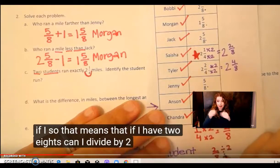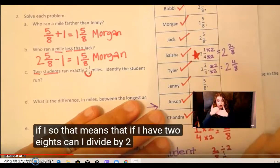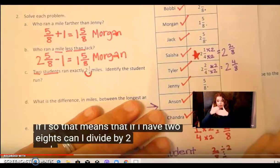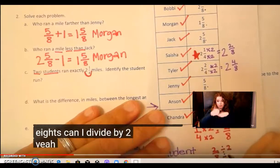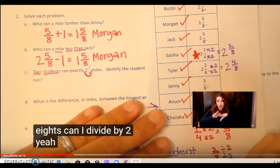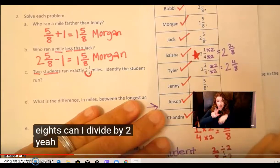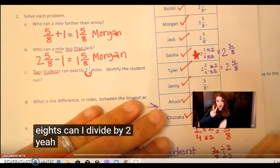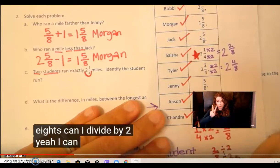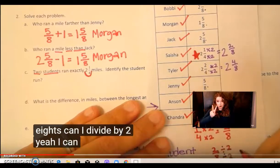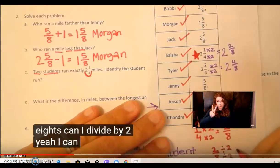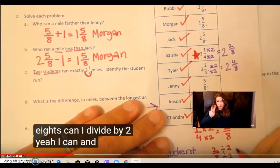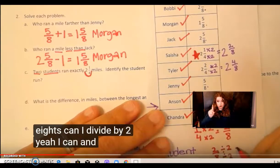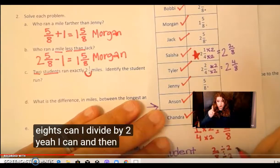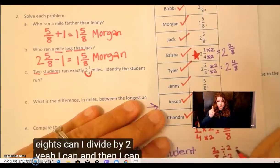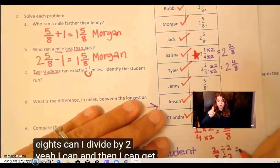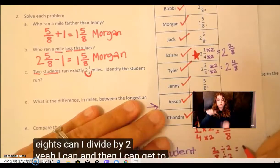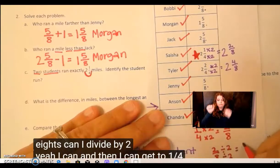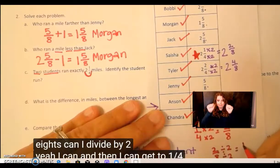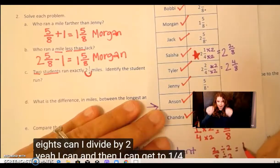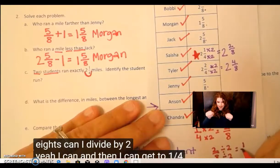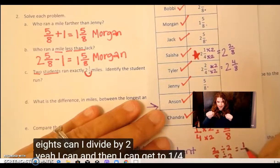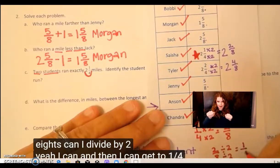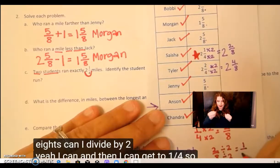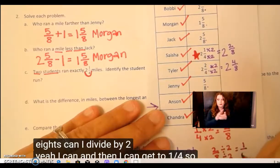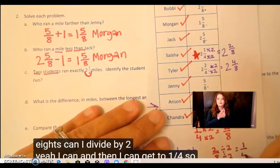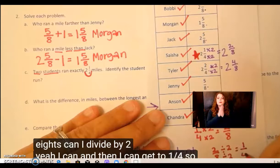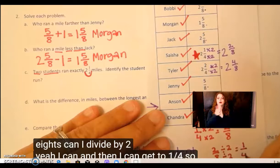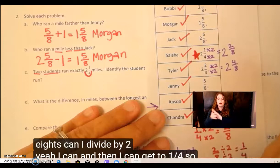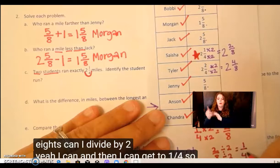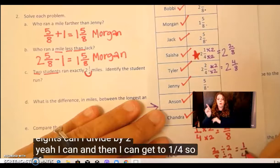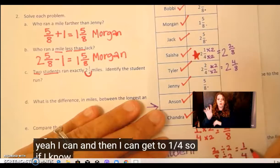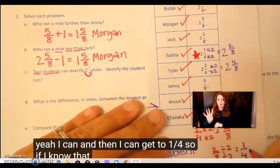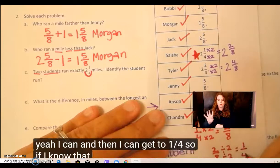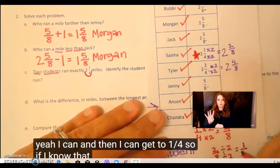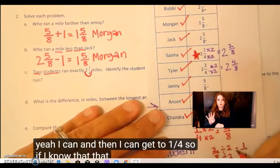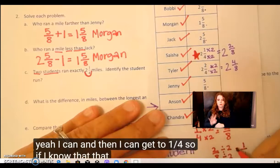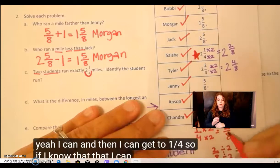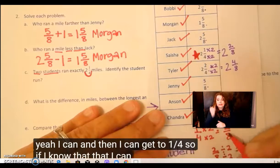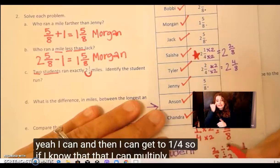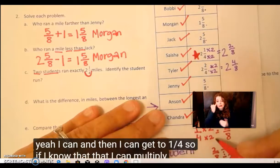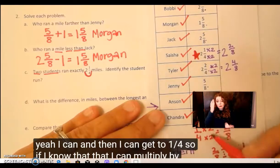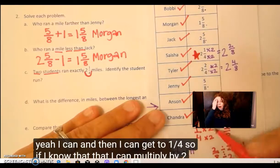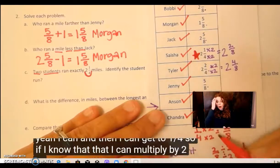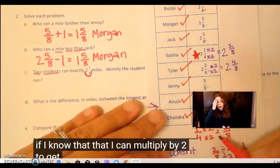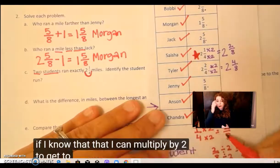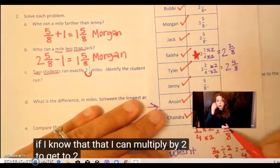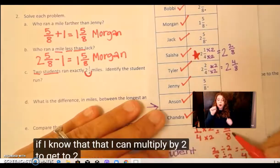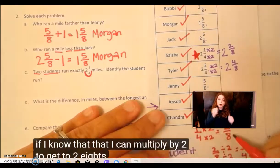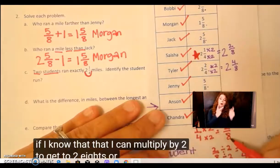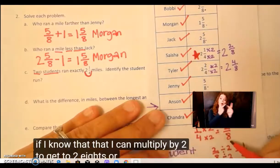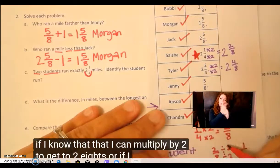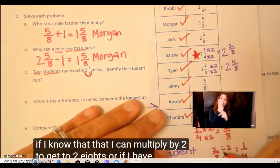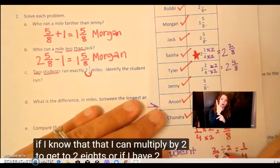by 2? Yeah, I can, and then I can get to 1/4. So if I know that I can multiply by 2 to get